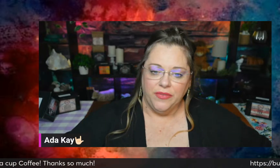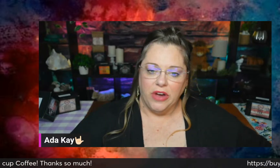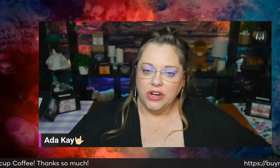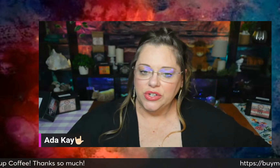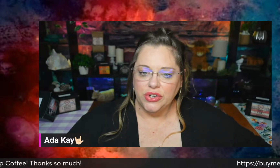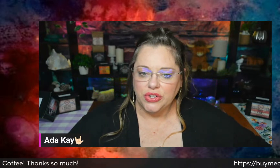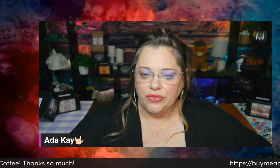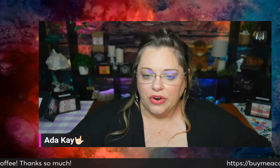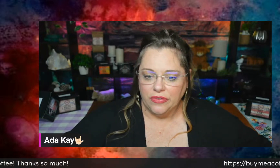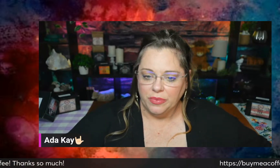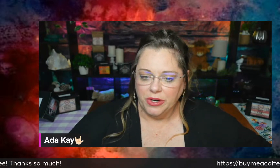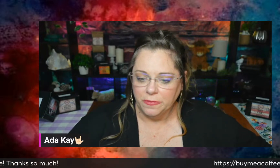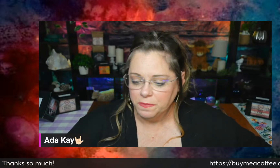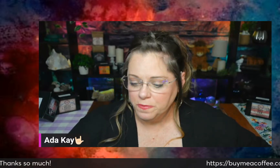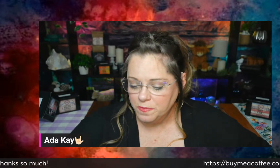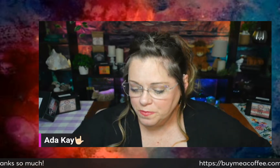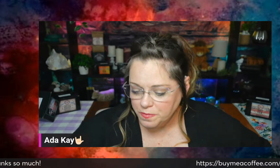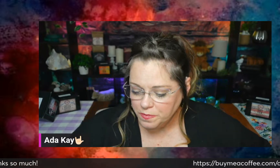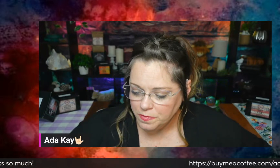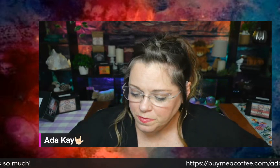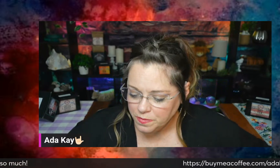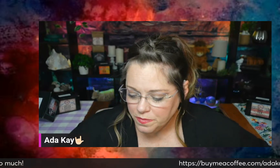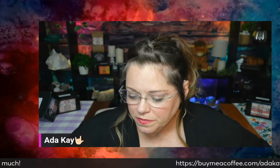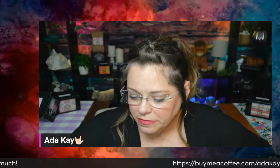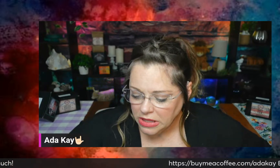Yeah, the fire's not too far from here.